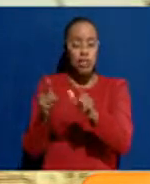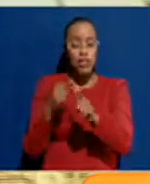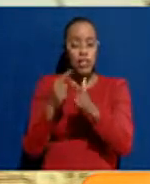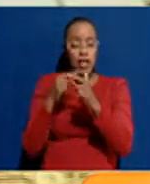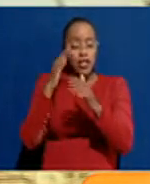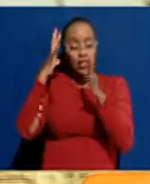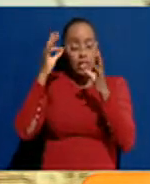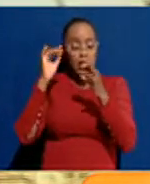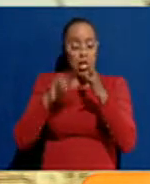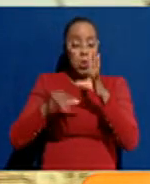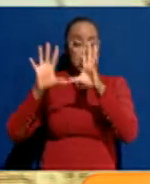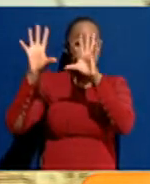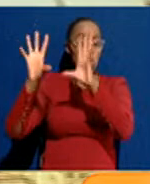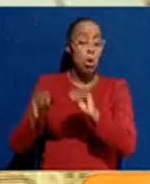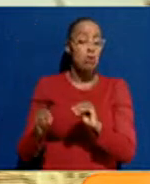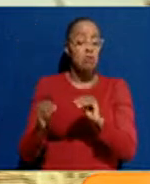tripped.